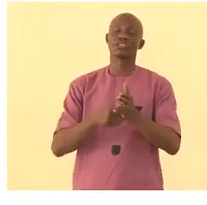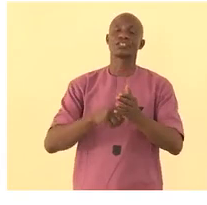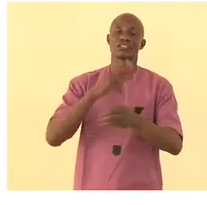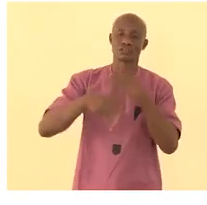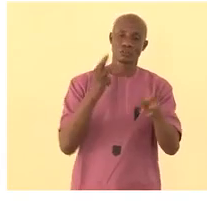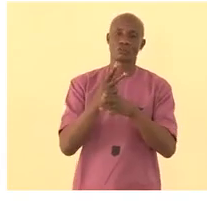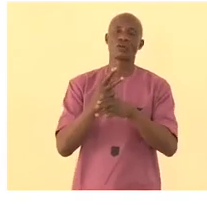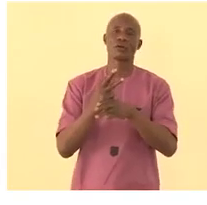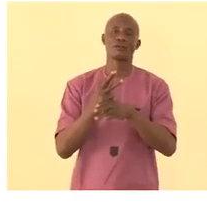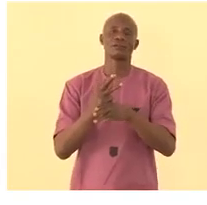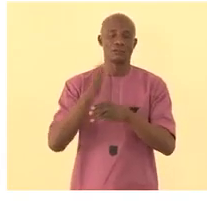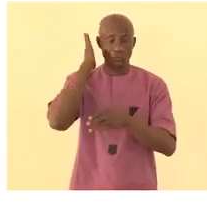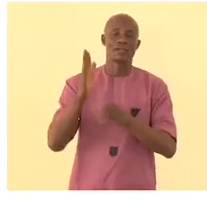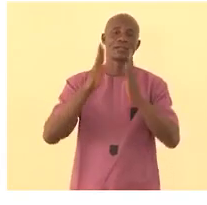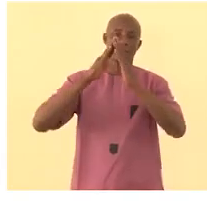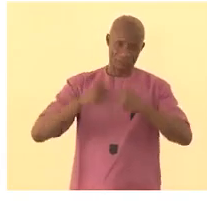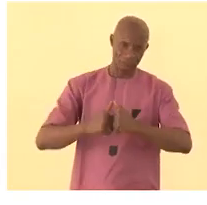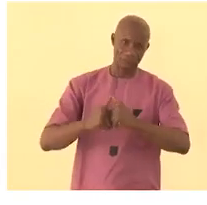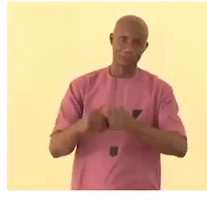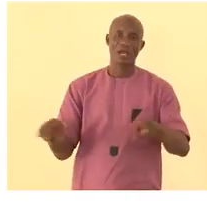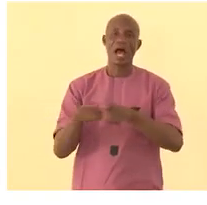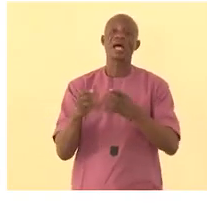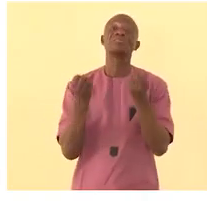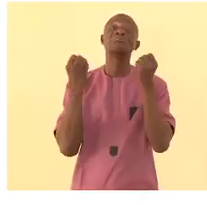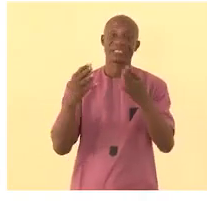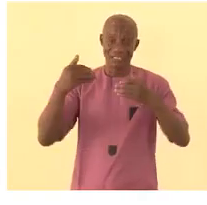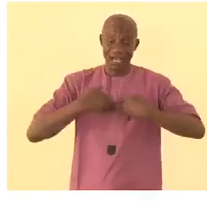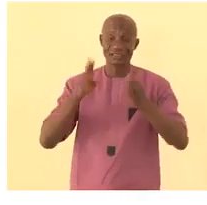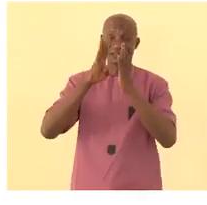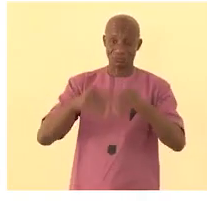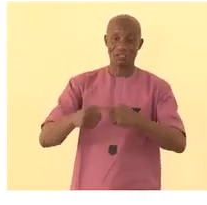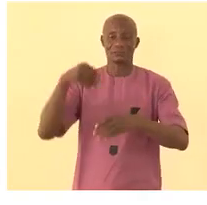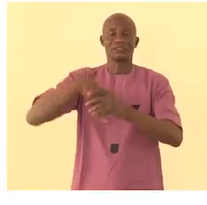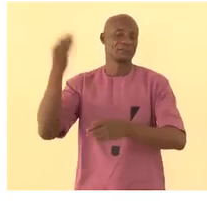are shakable and will eventually fall, as many did in the past.